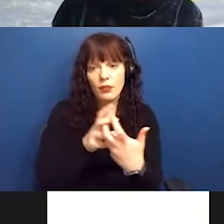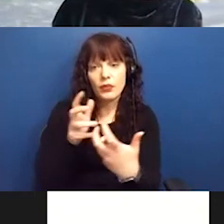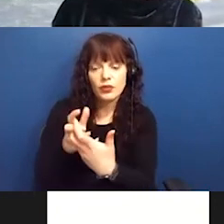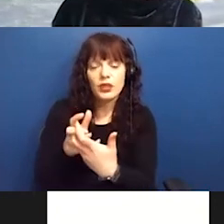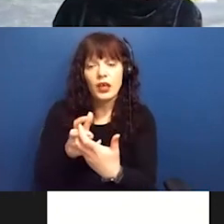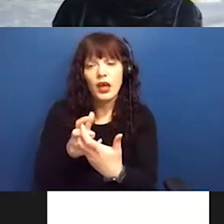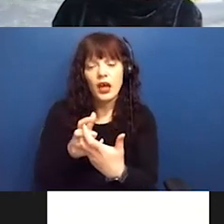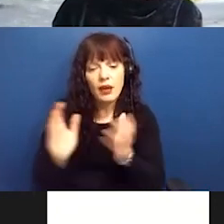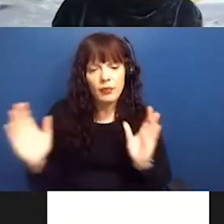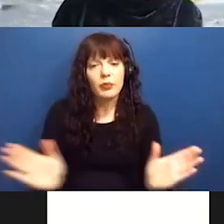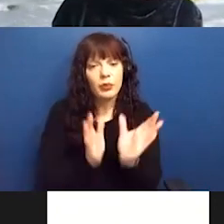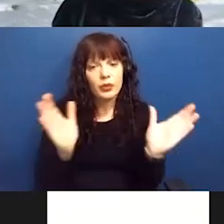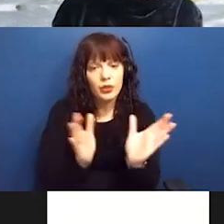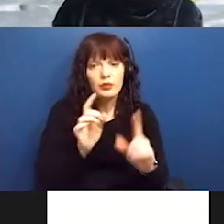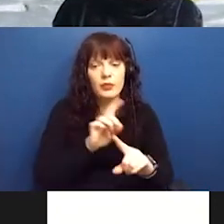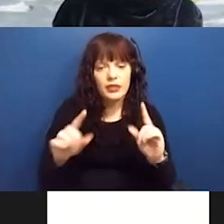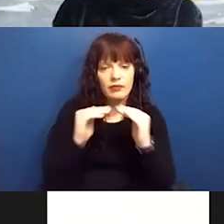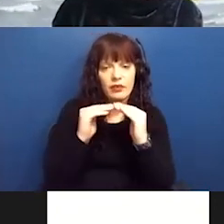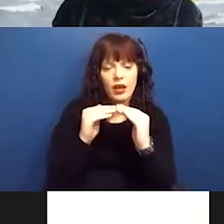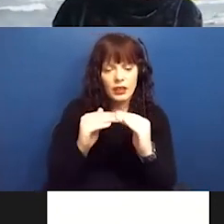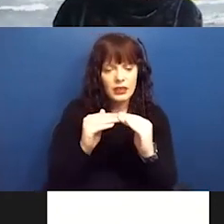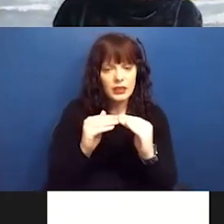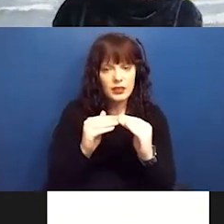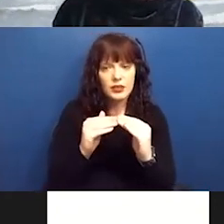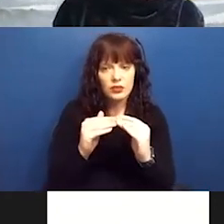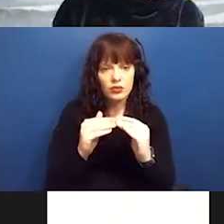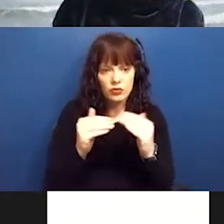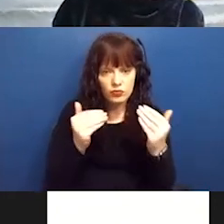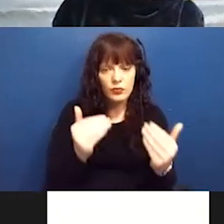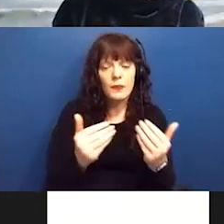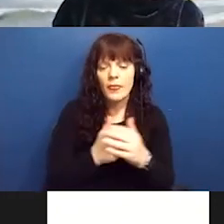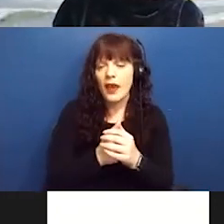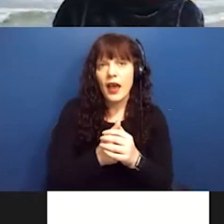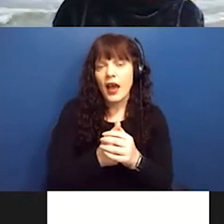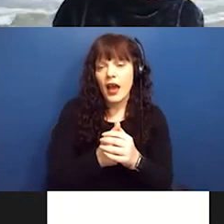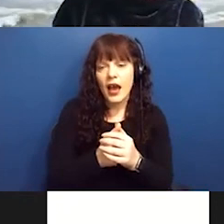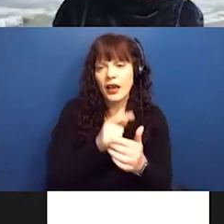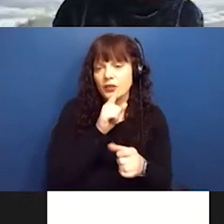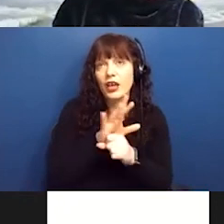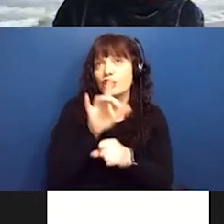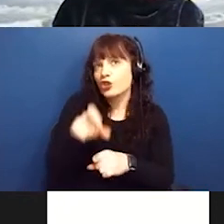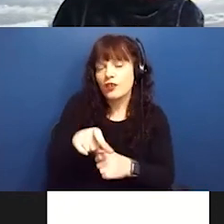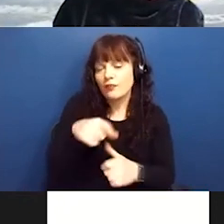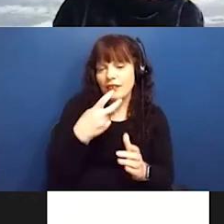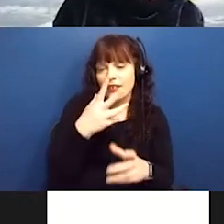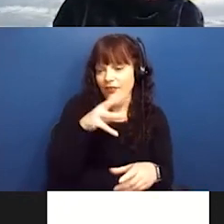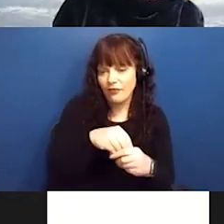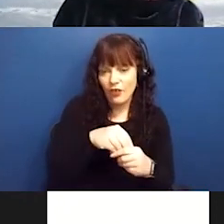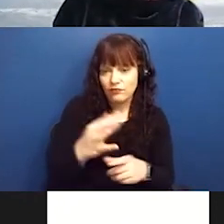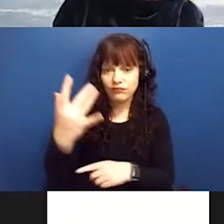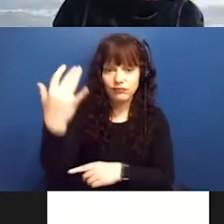by colleagues to move in this direction. And it's starting to feel, I should have been a long time ago, but I think there is also an issue